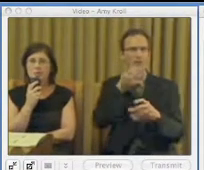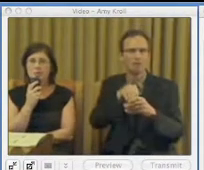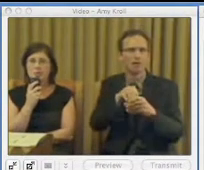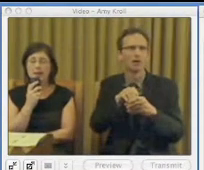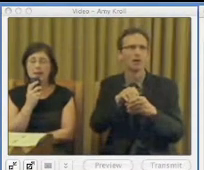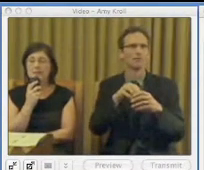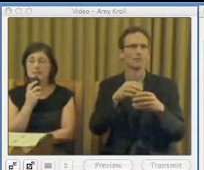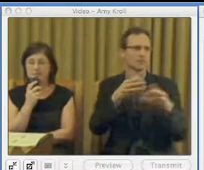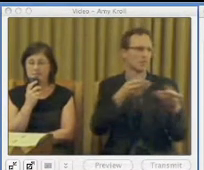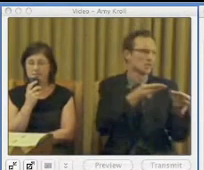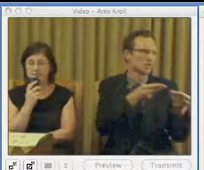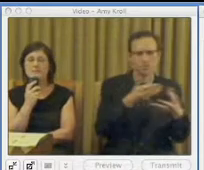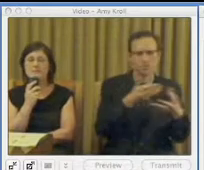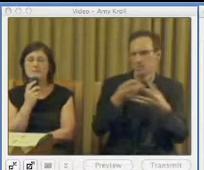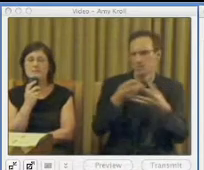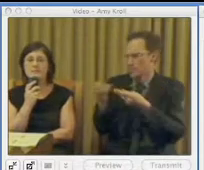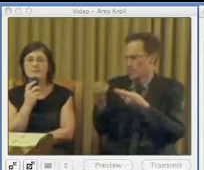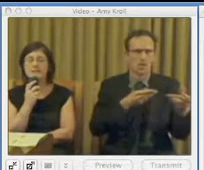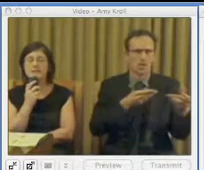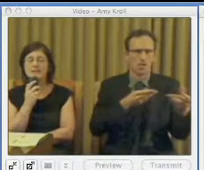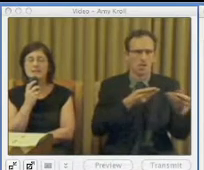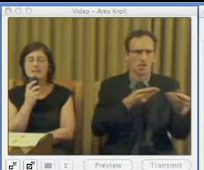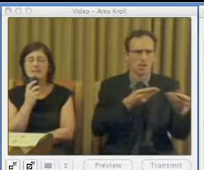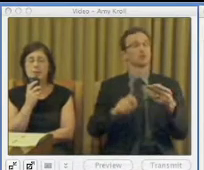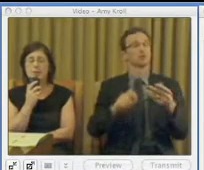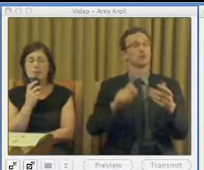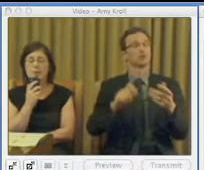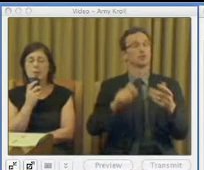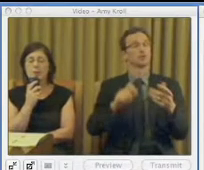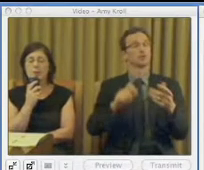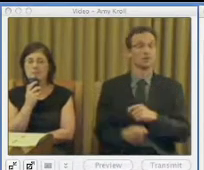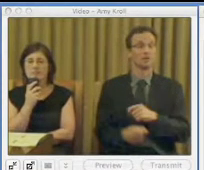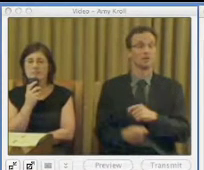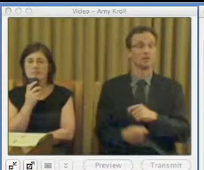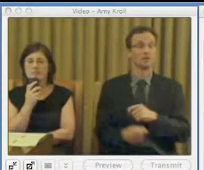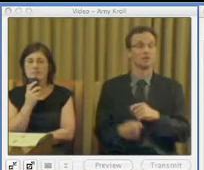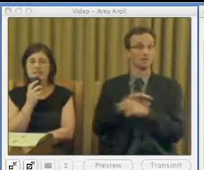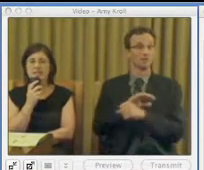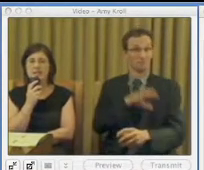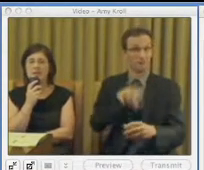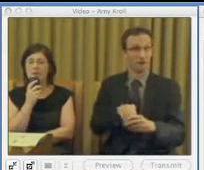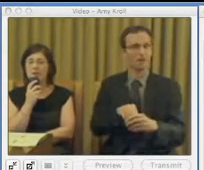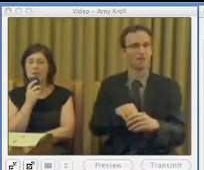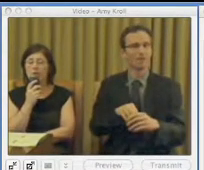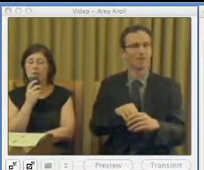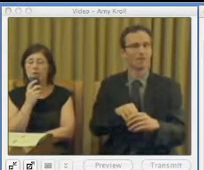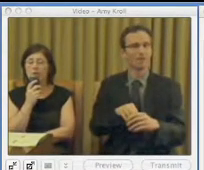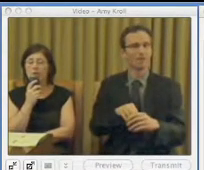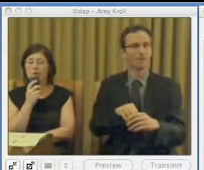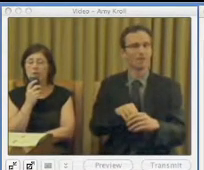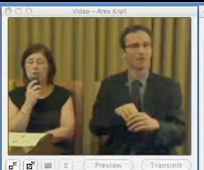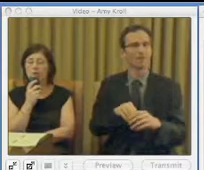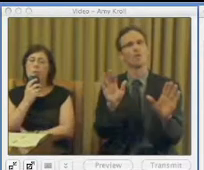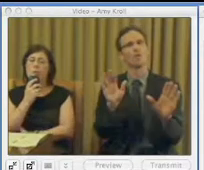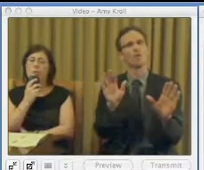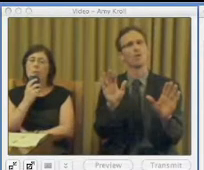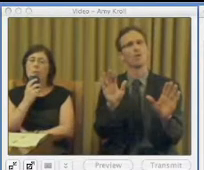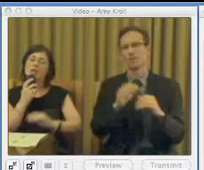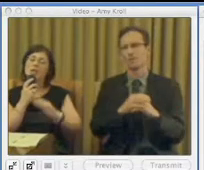Kyra Pollitt talked about this in a similar way approximately 10 years